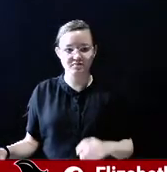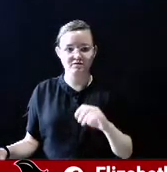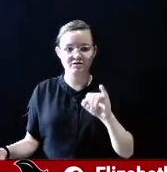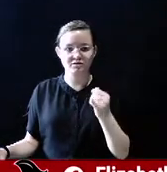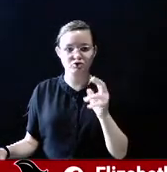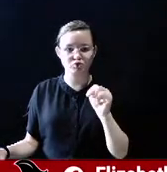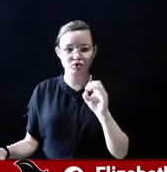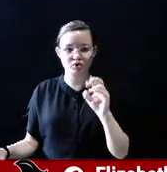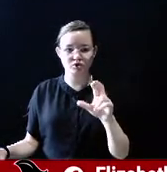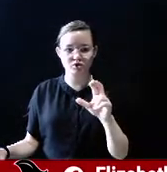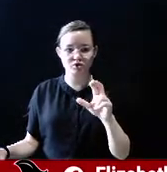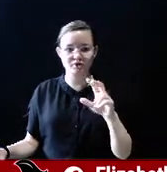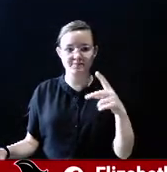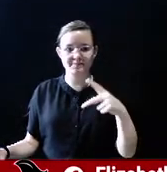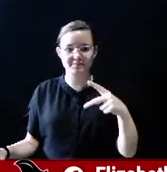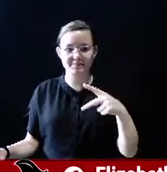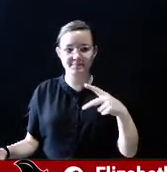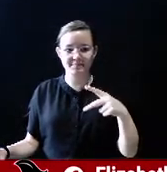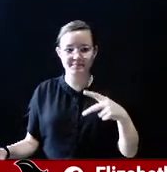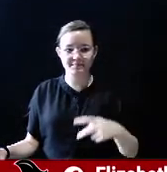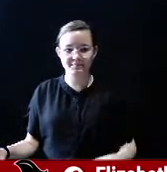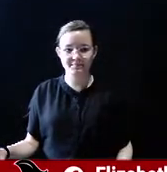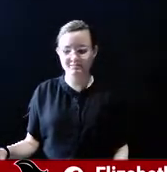Junior Armani Payne.